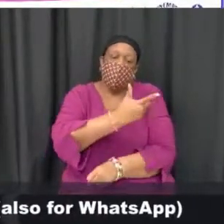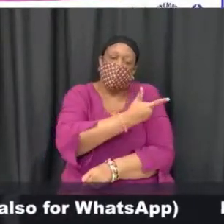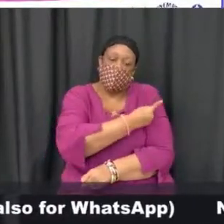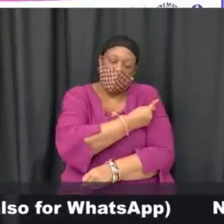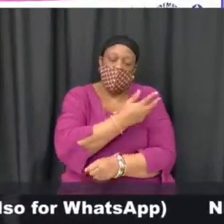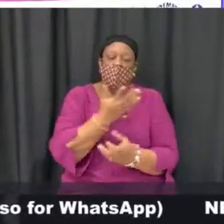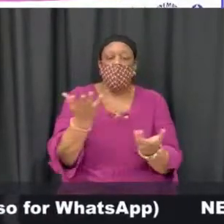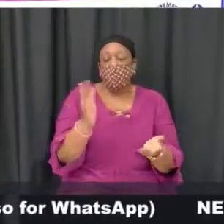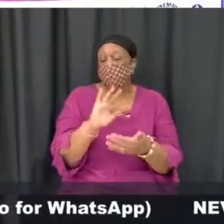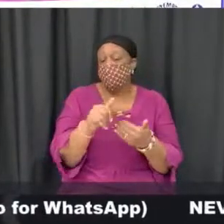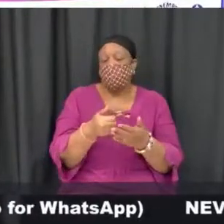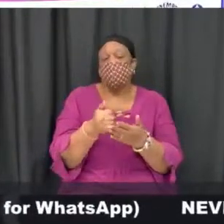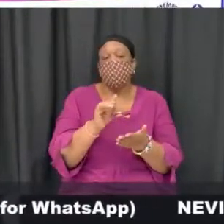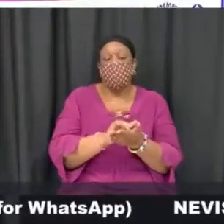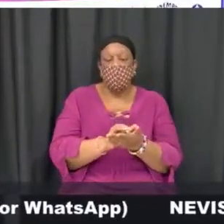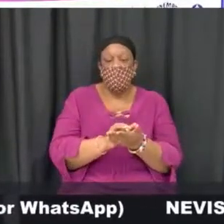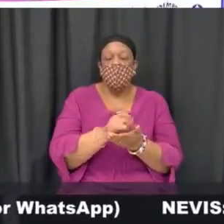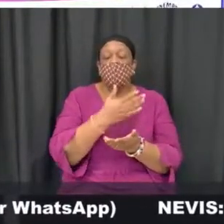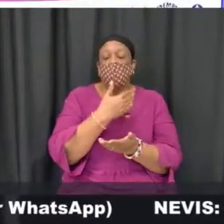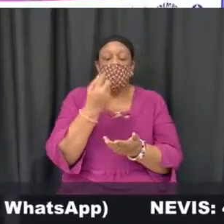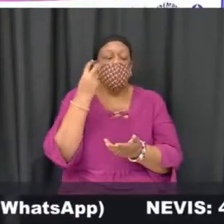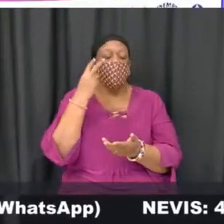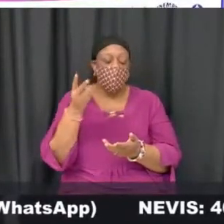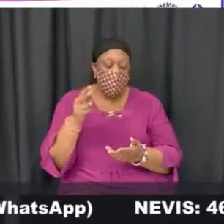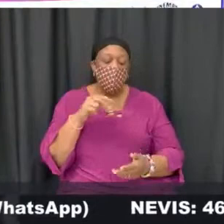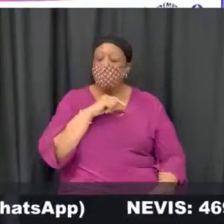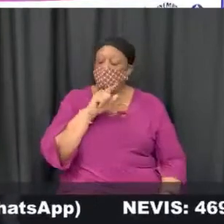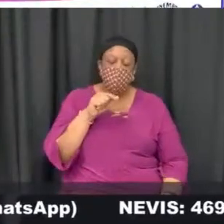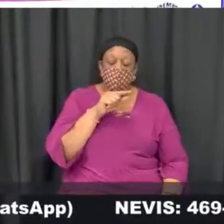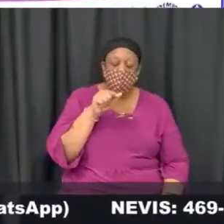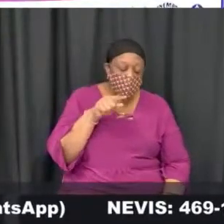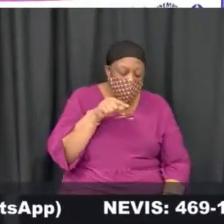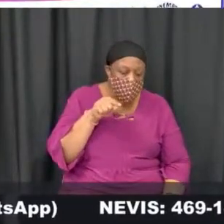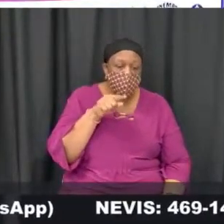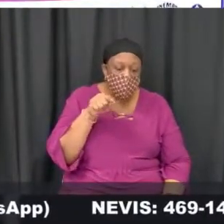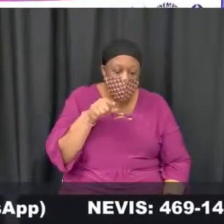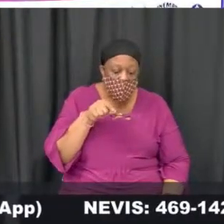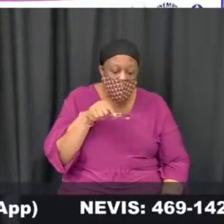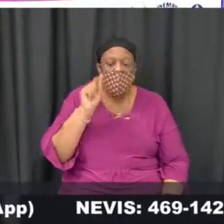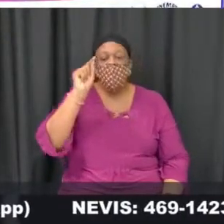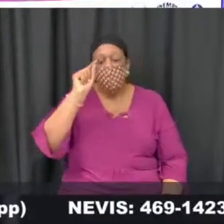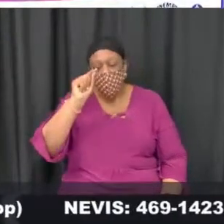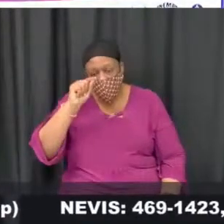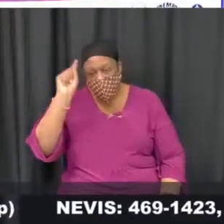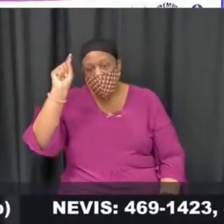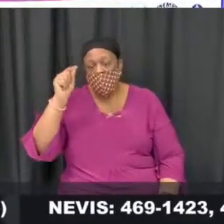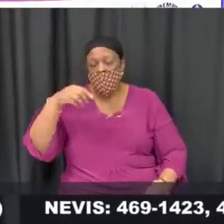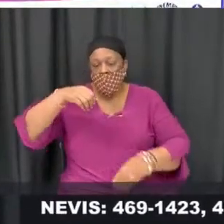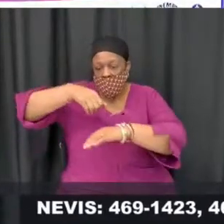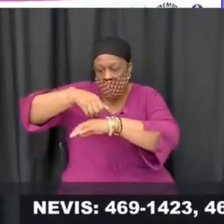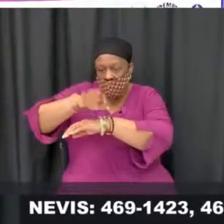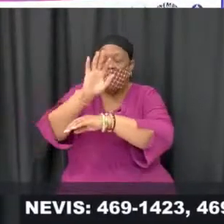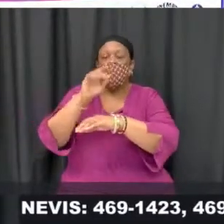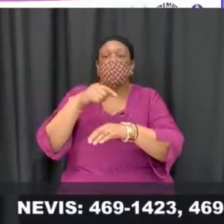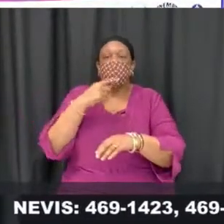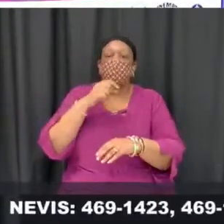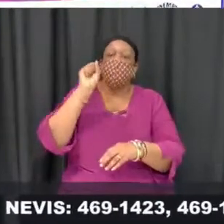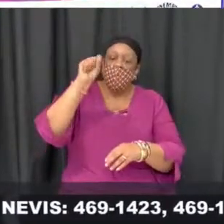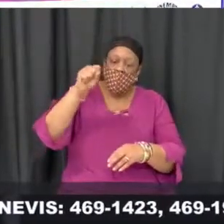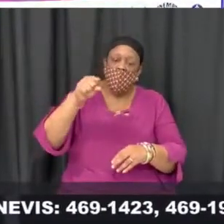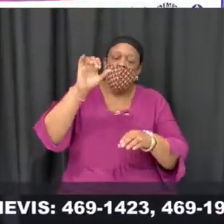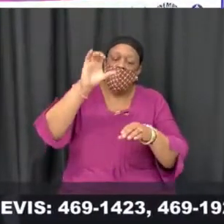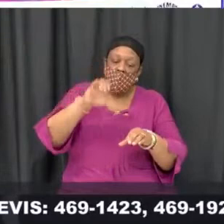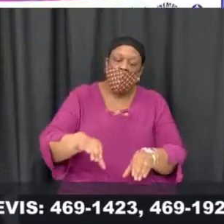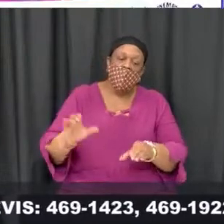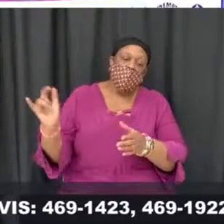approval will be vetted based on those submissions. And so all of these documents are